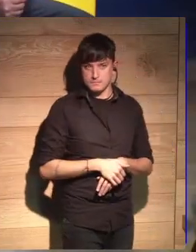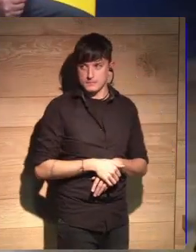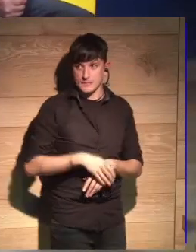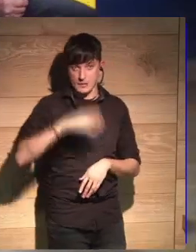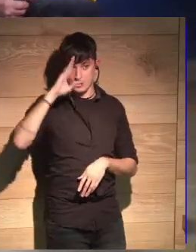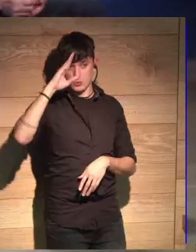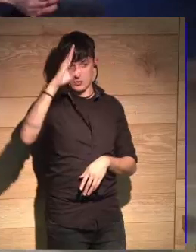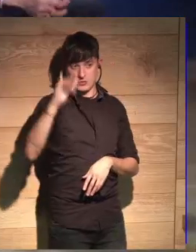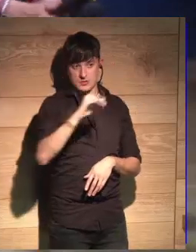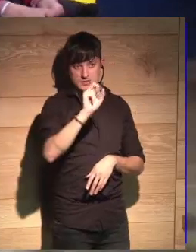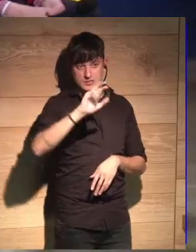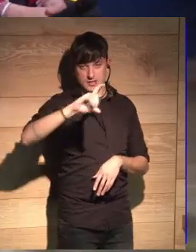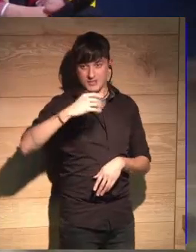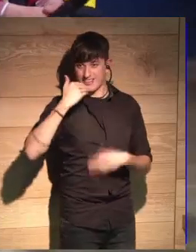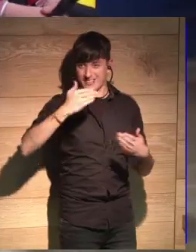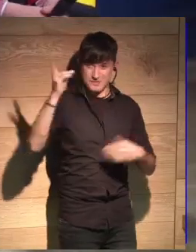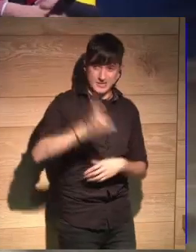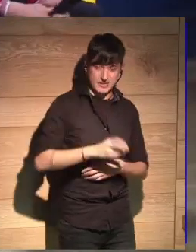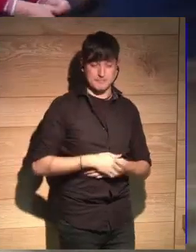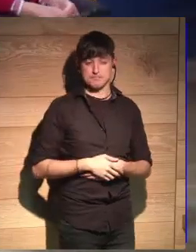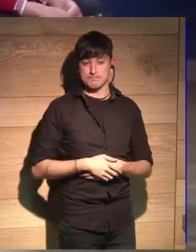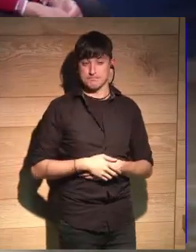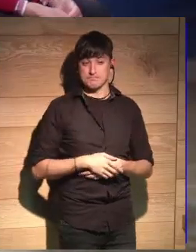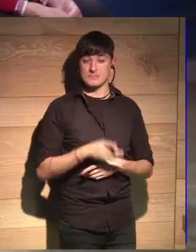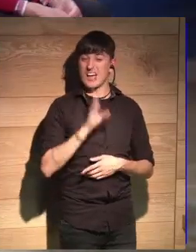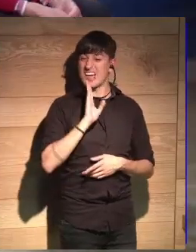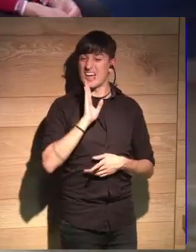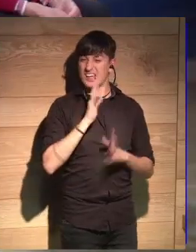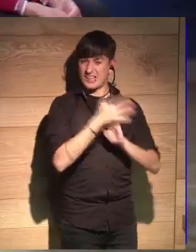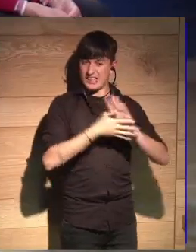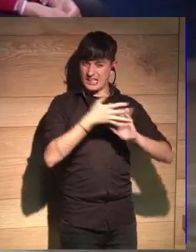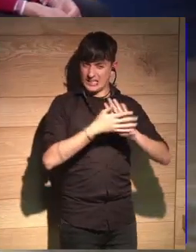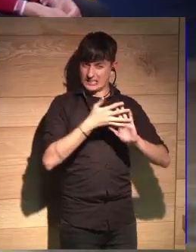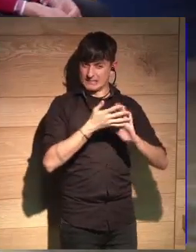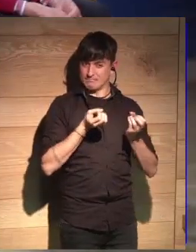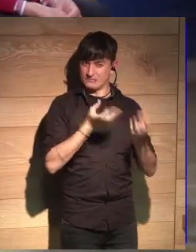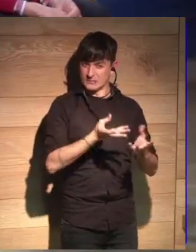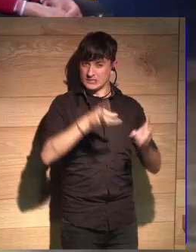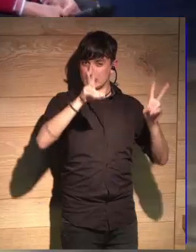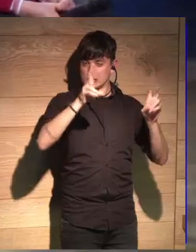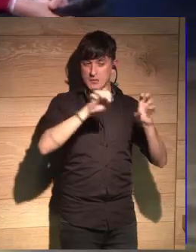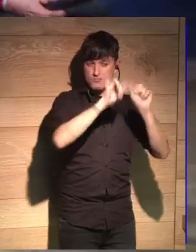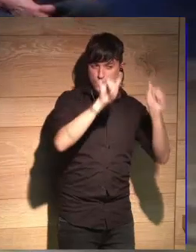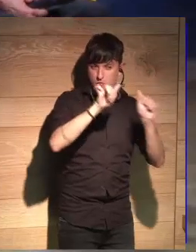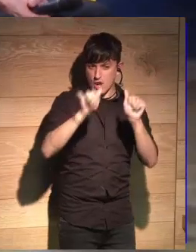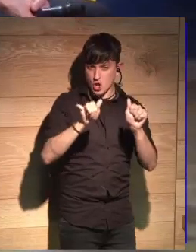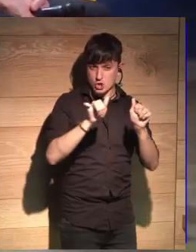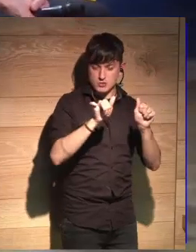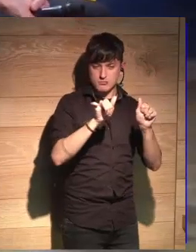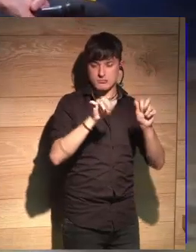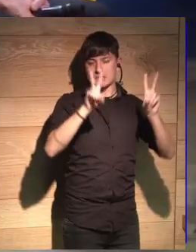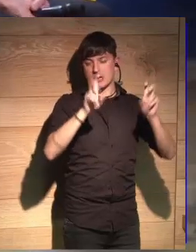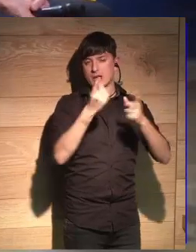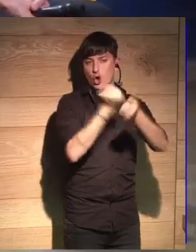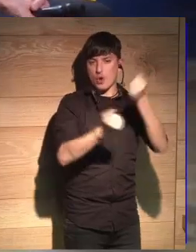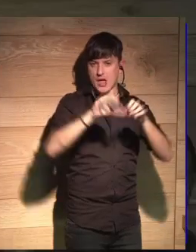Hello, Jared. Thanks for coming. You were talking before about different models in the global economy. I wonder, what do you